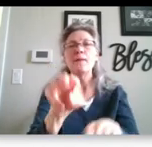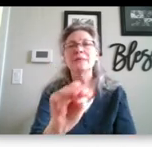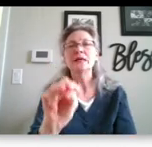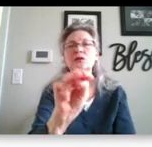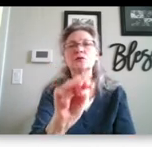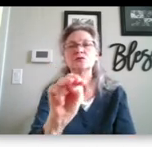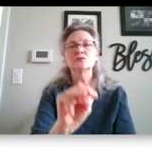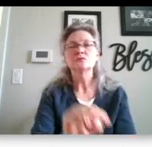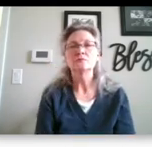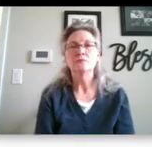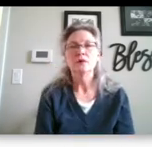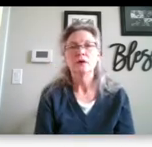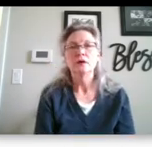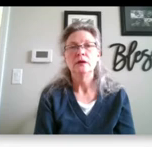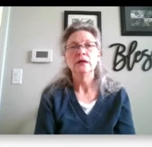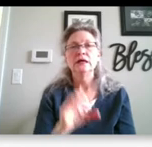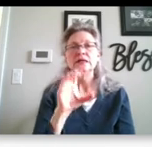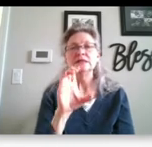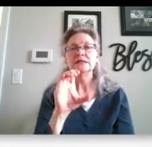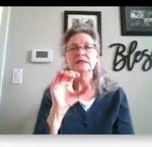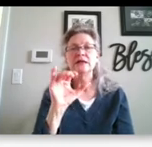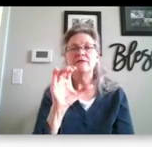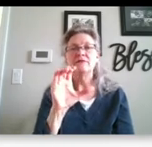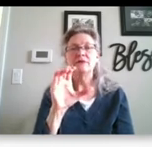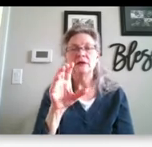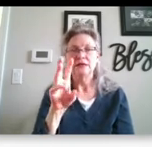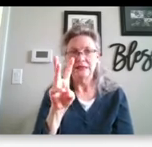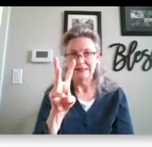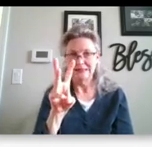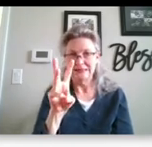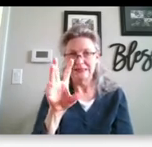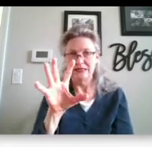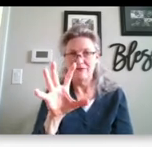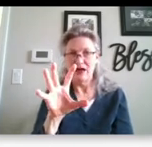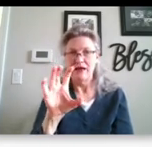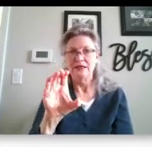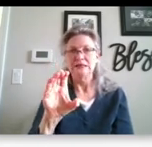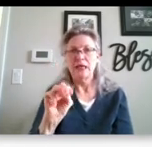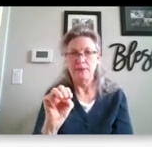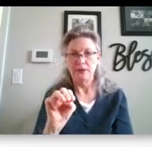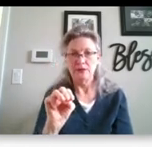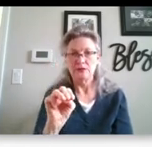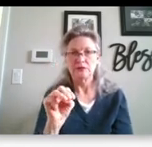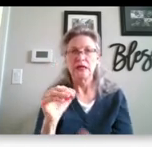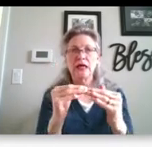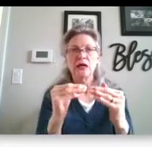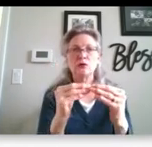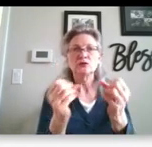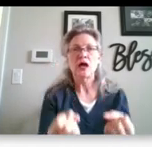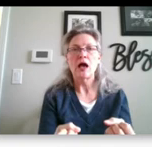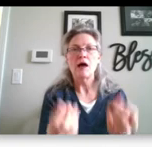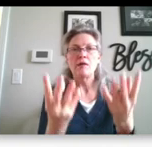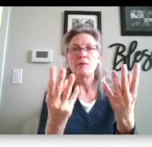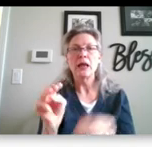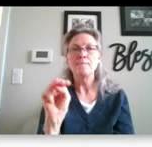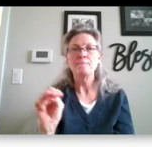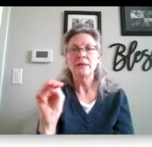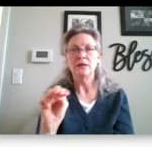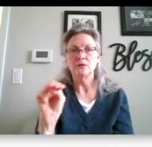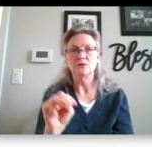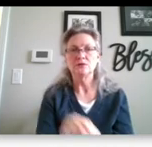meters, okay? 65 centimeters, how could we use that same measure, that same distance, right? Because meters